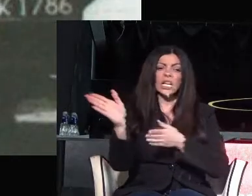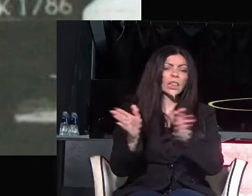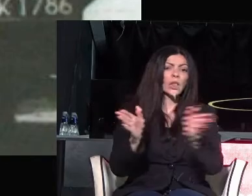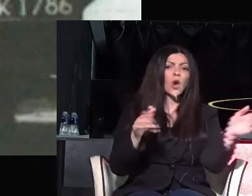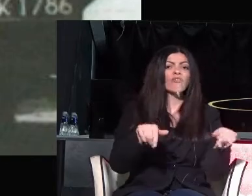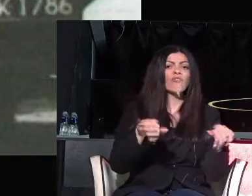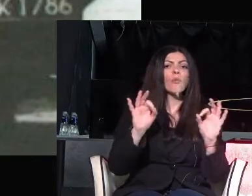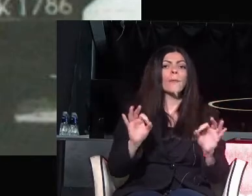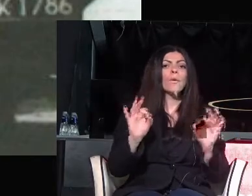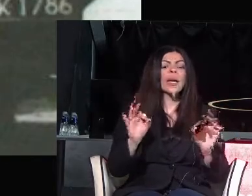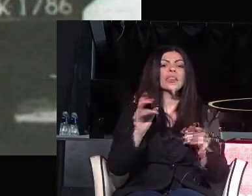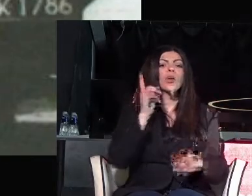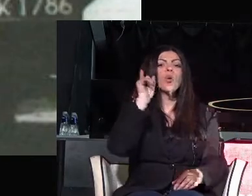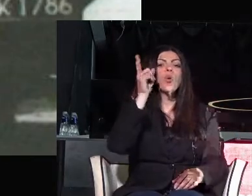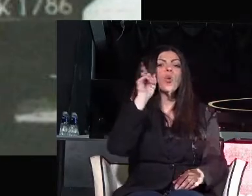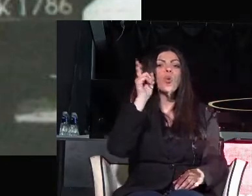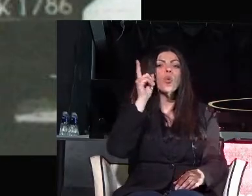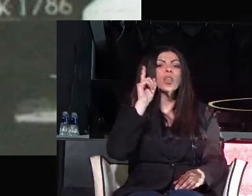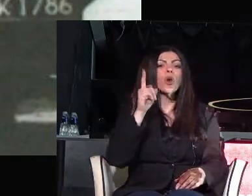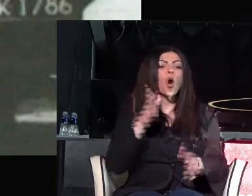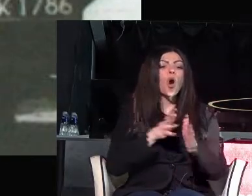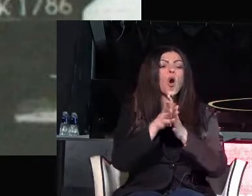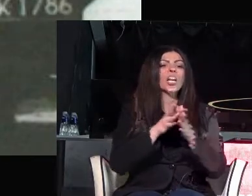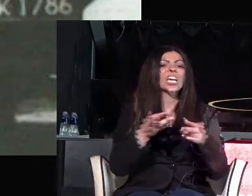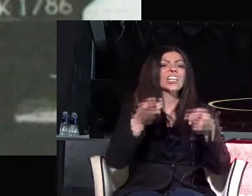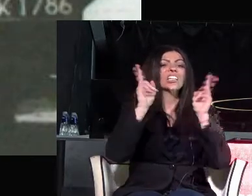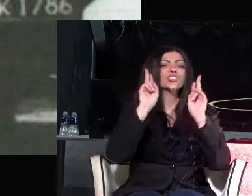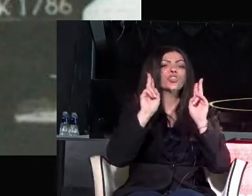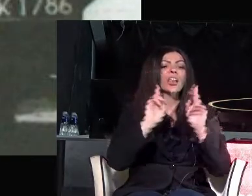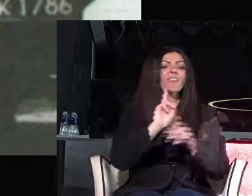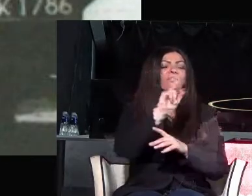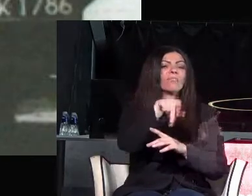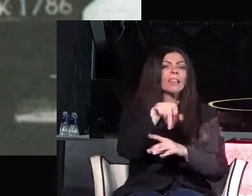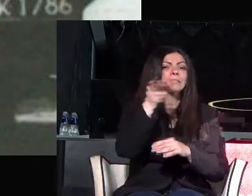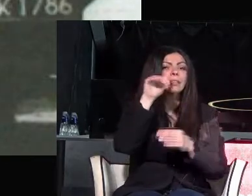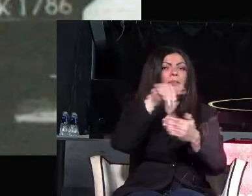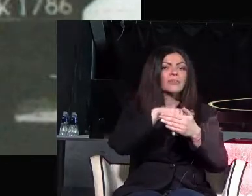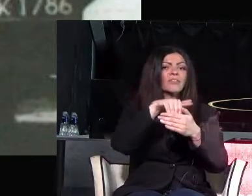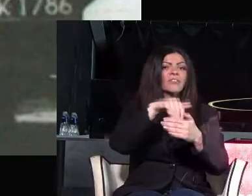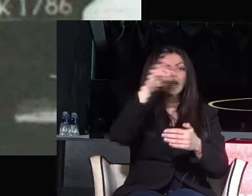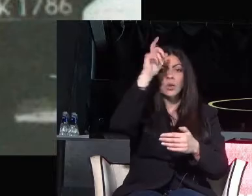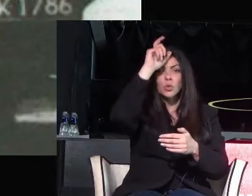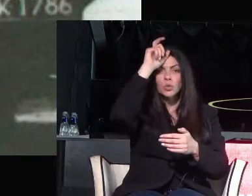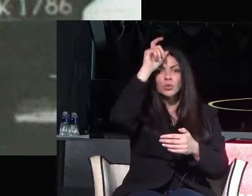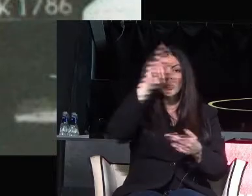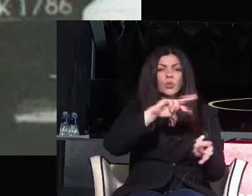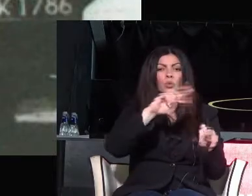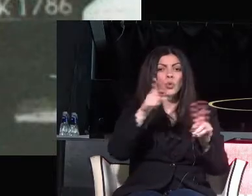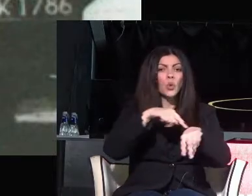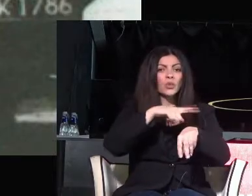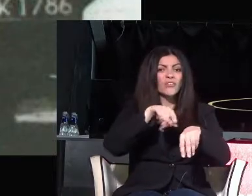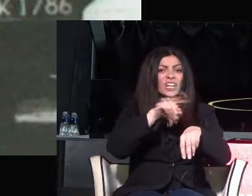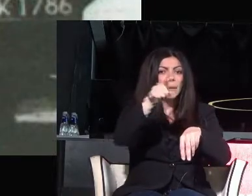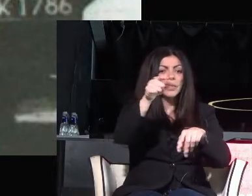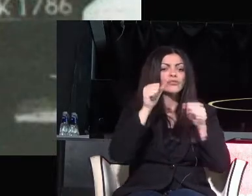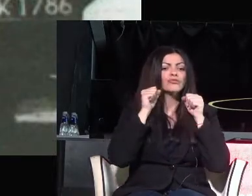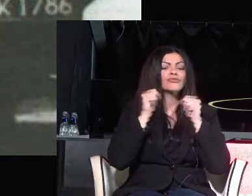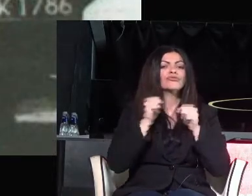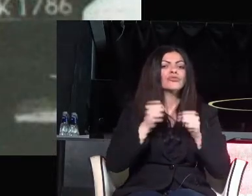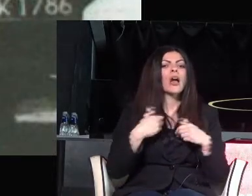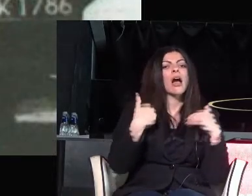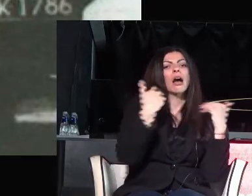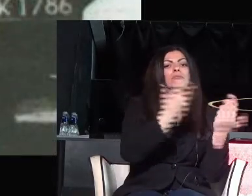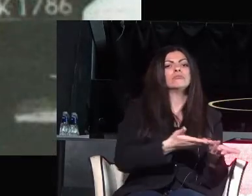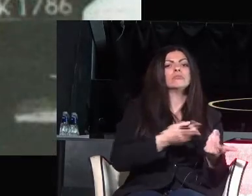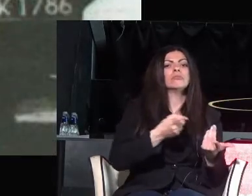Verbino. And the road was very long. And my auntie's son, they decided that they will put